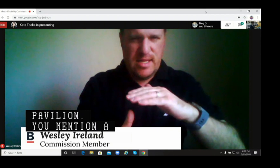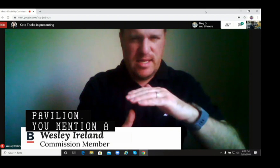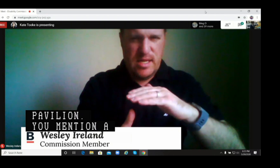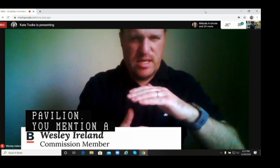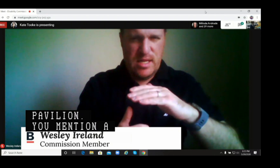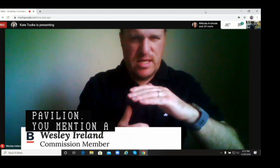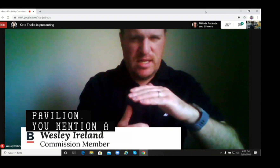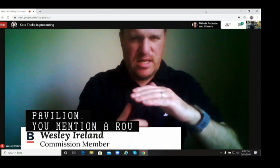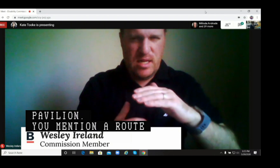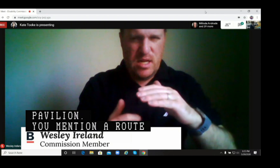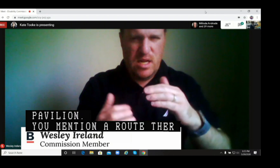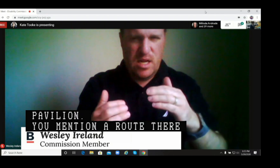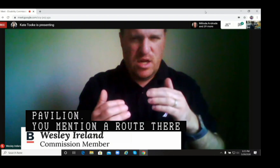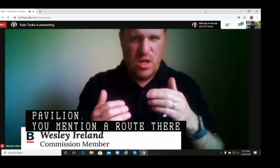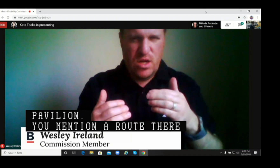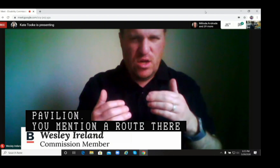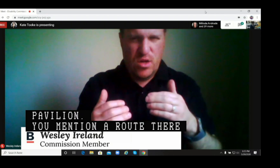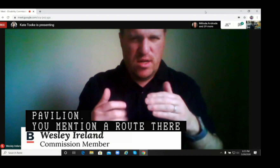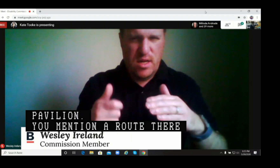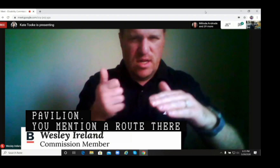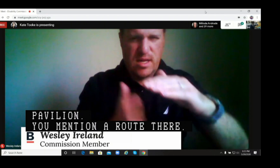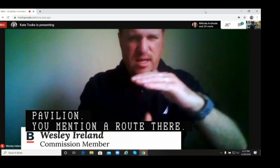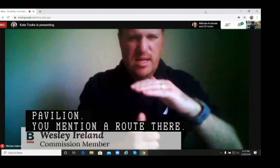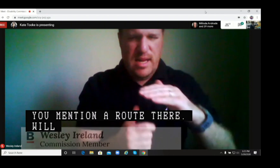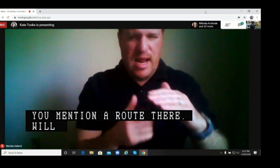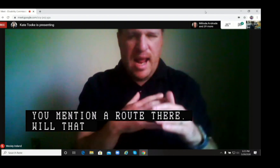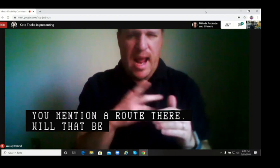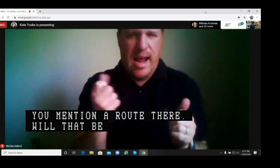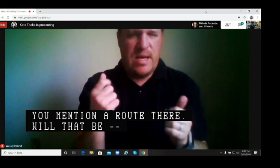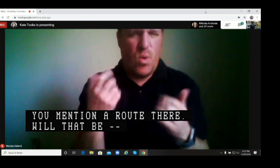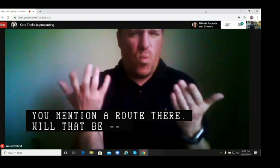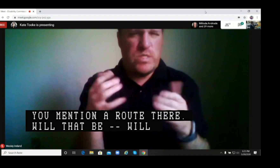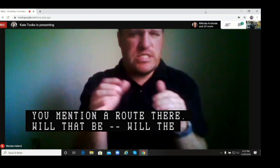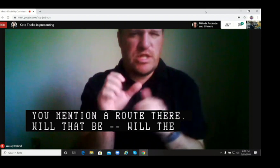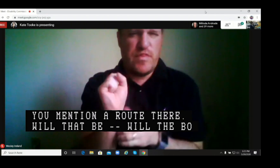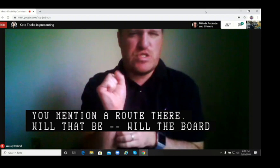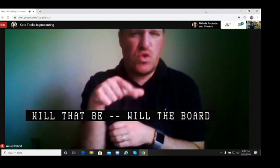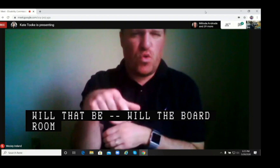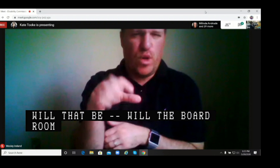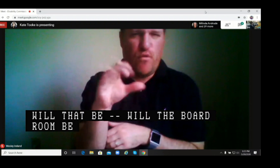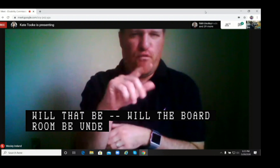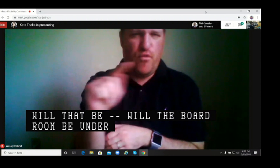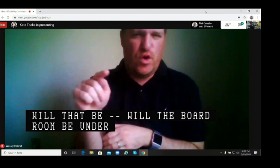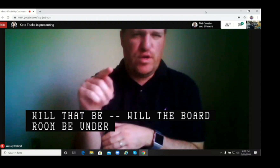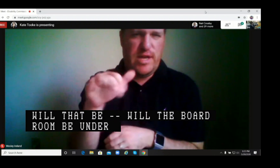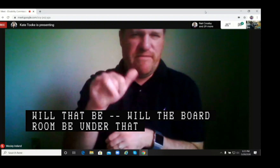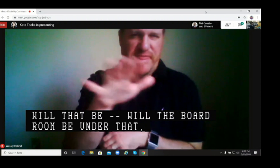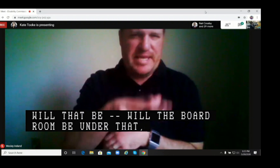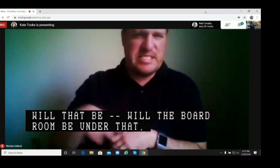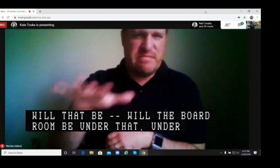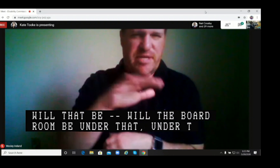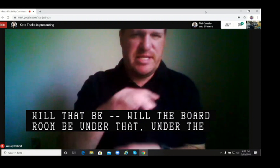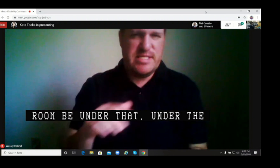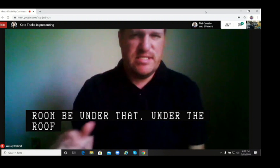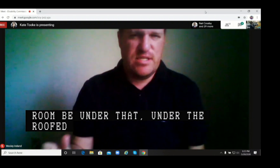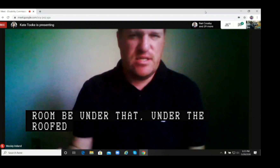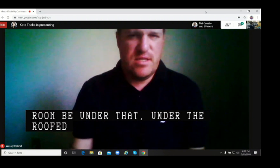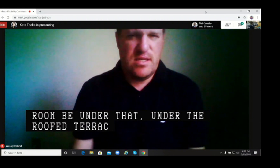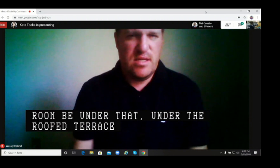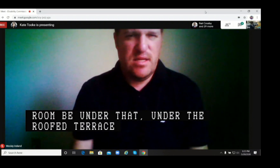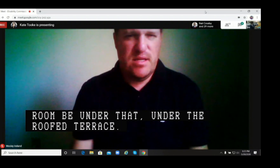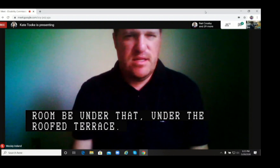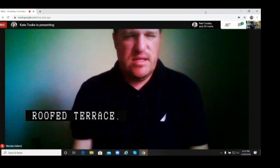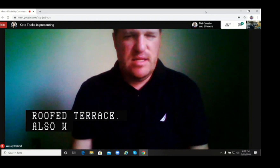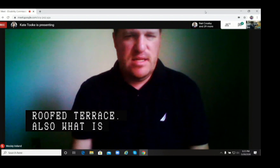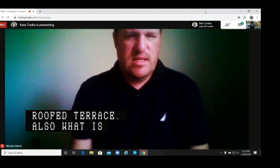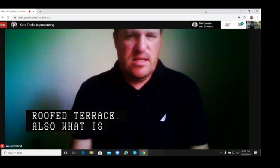Will that be, will the boardroom be under that? Under the roof terrace? And also, what's the square footage of